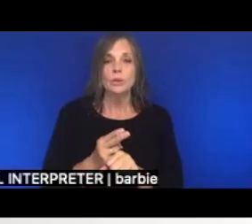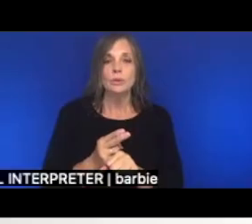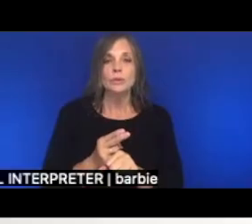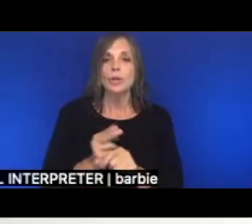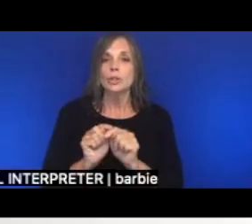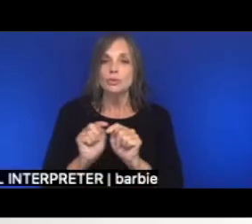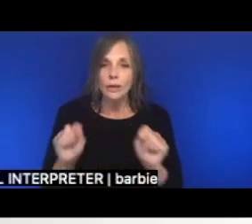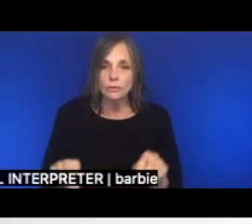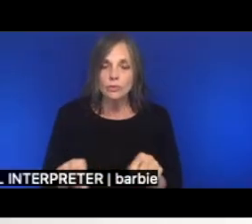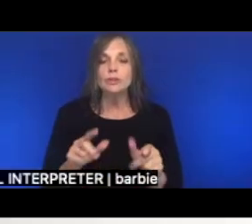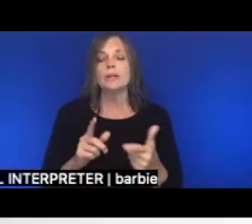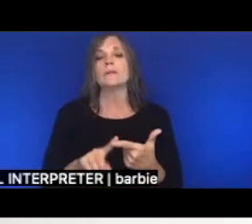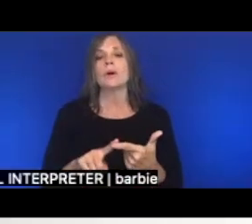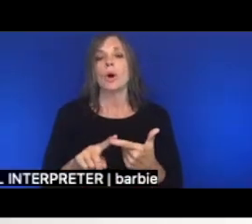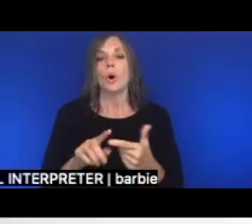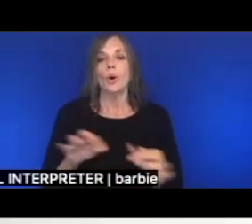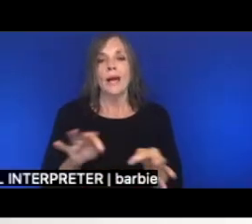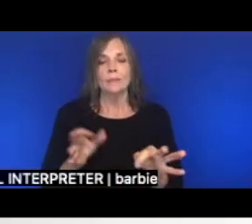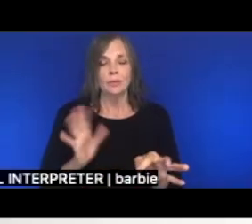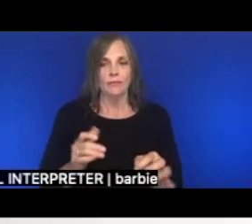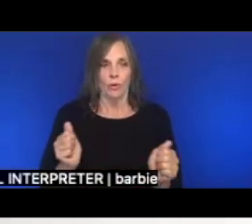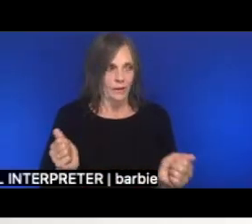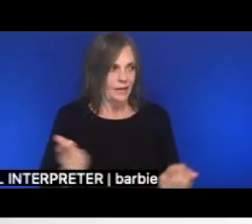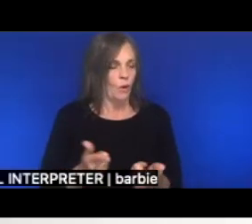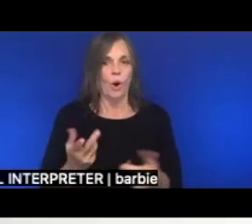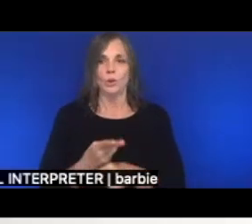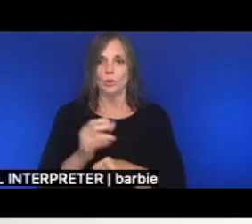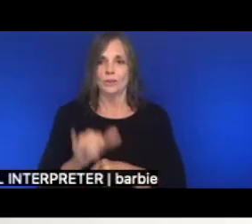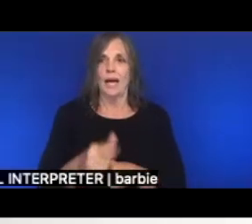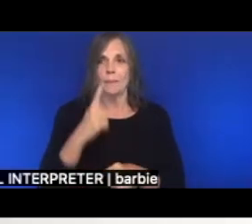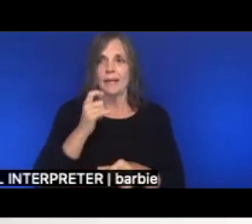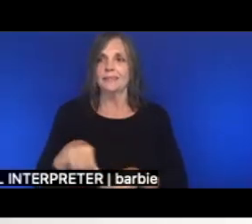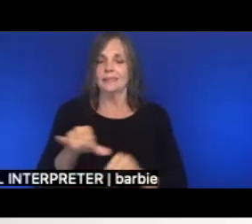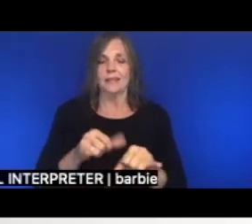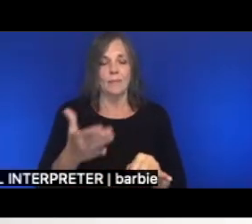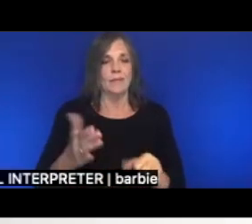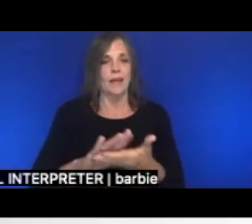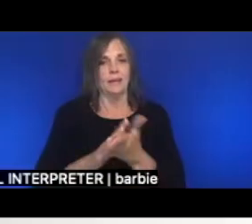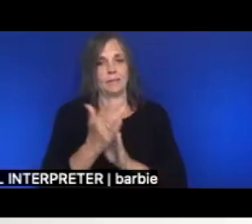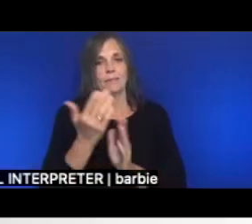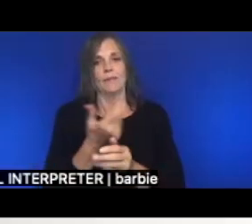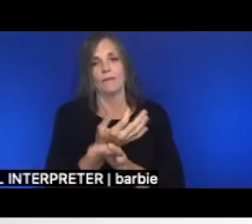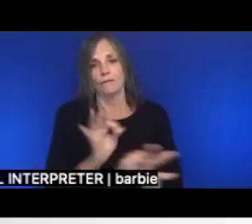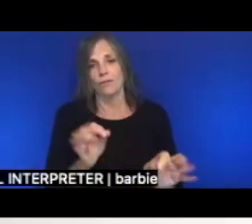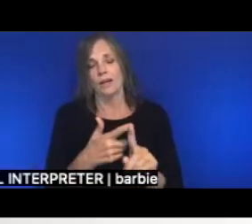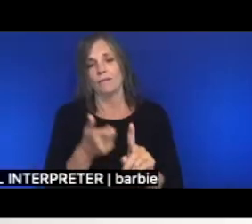transcriptions before, but Mm, now we all do. You know what I mean? And if we have this be mm, this common thing that it comes free in